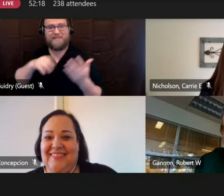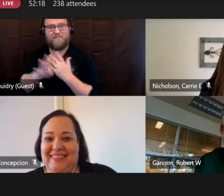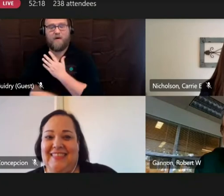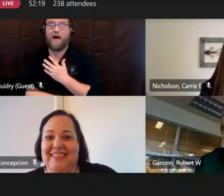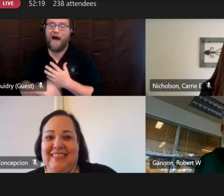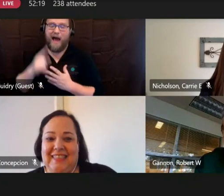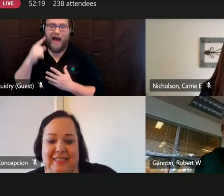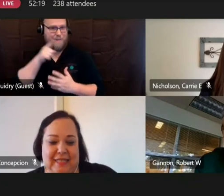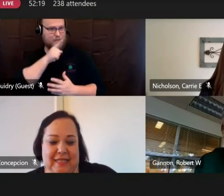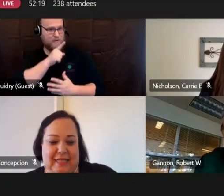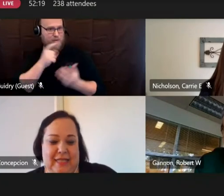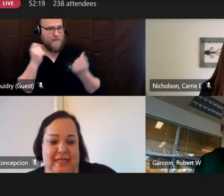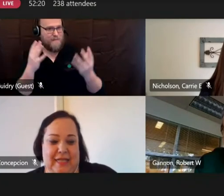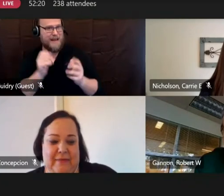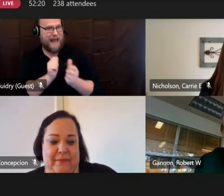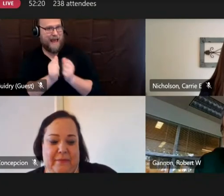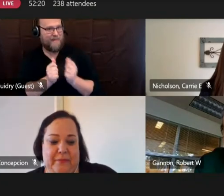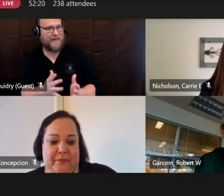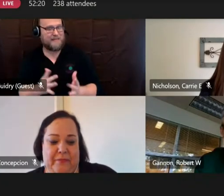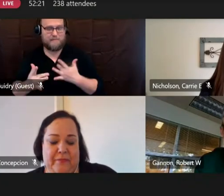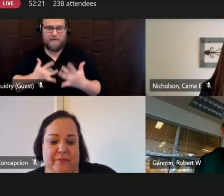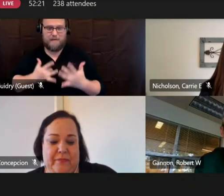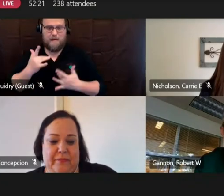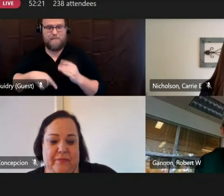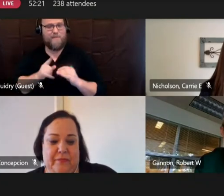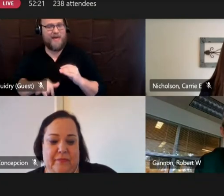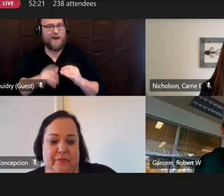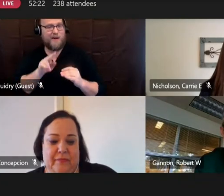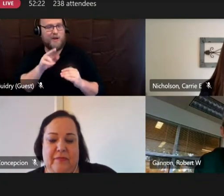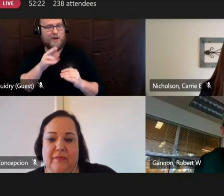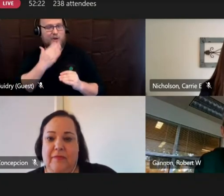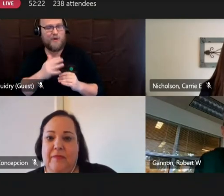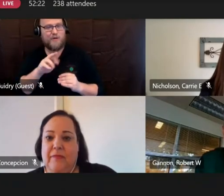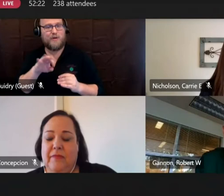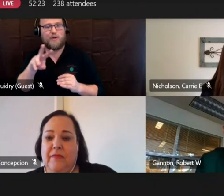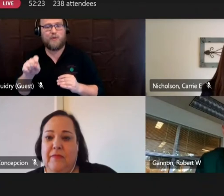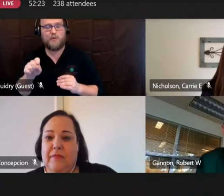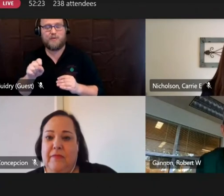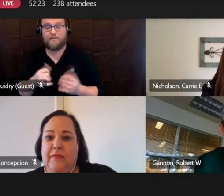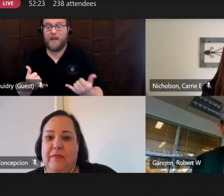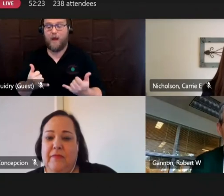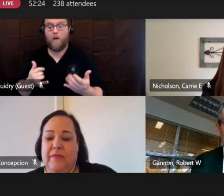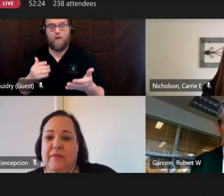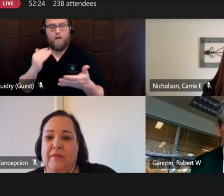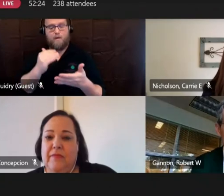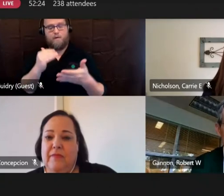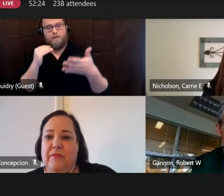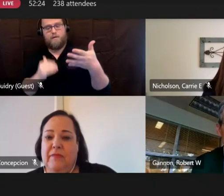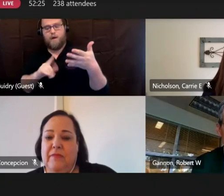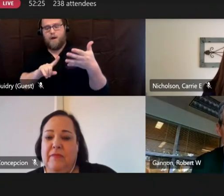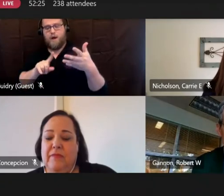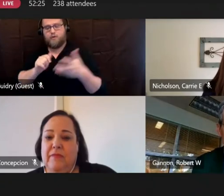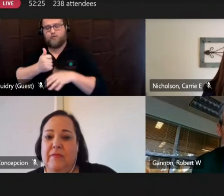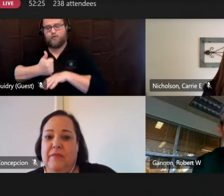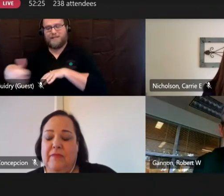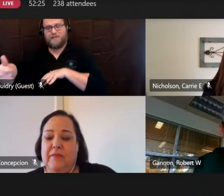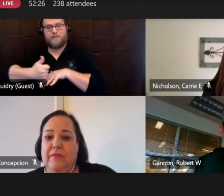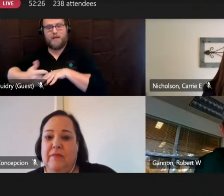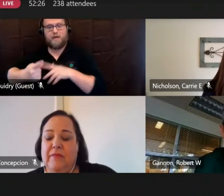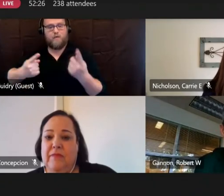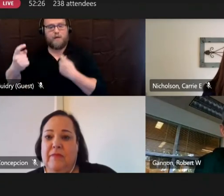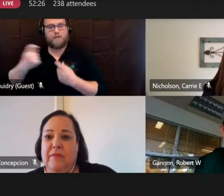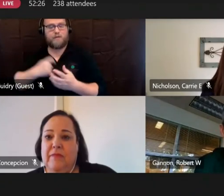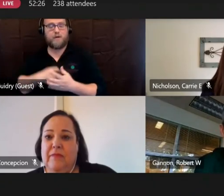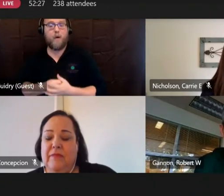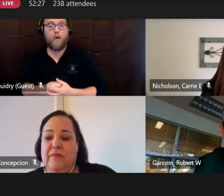news. Let me jump to a transportation question. Questions about will bus service be